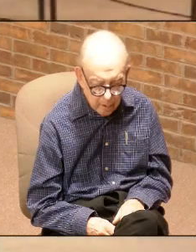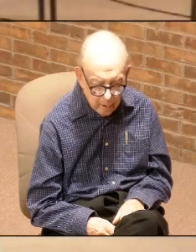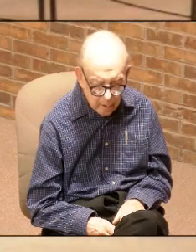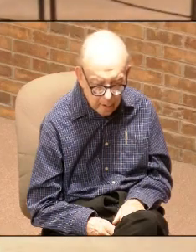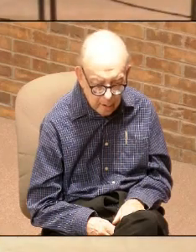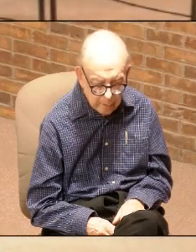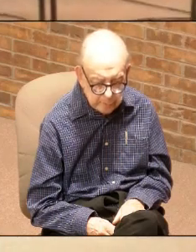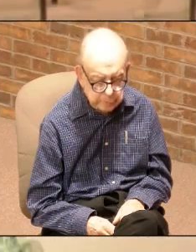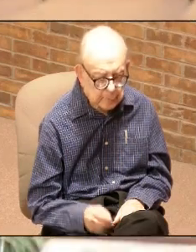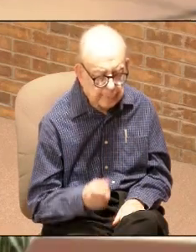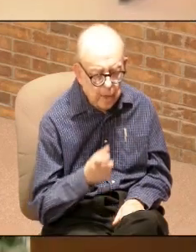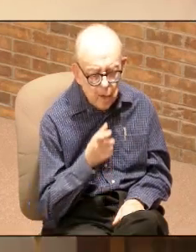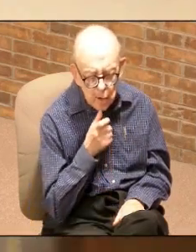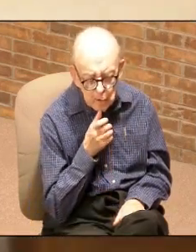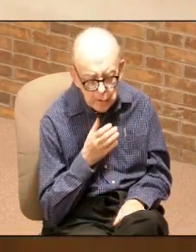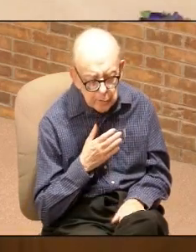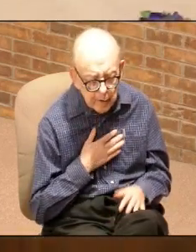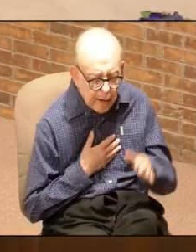who's my father?